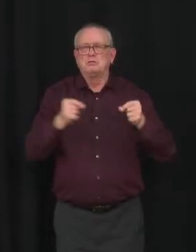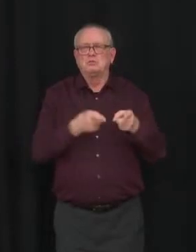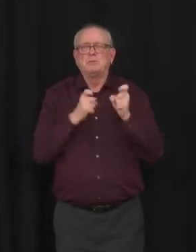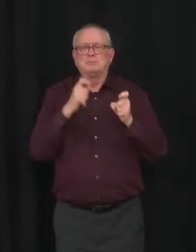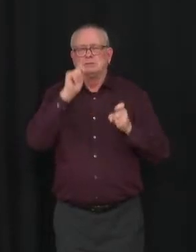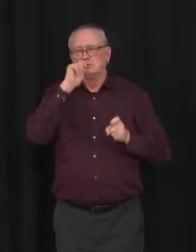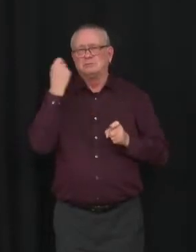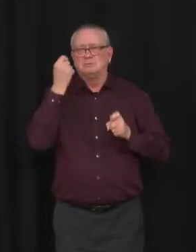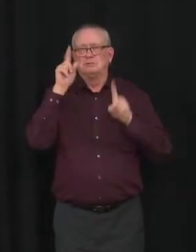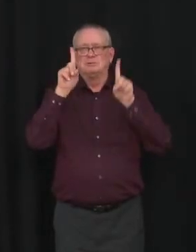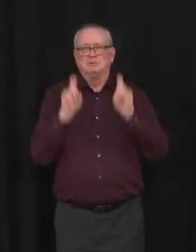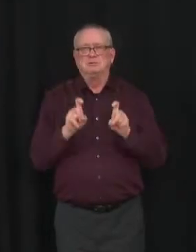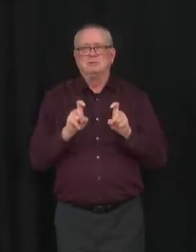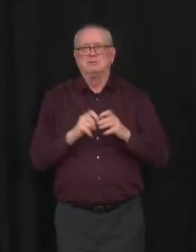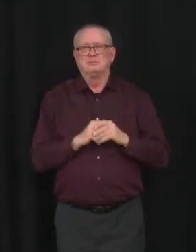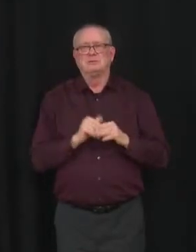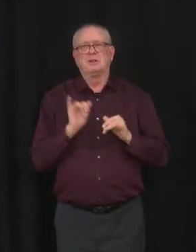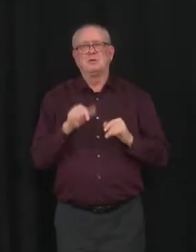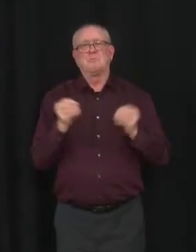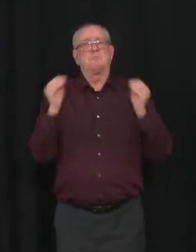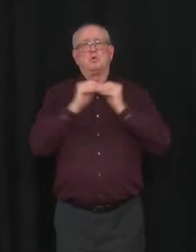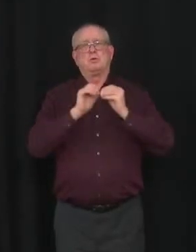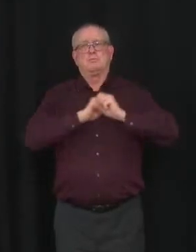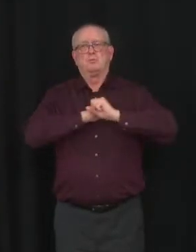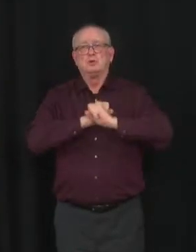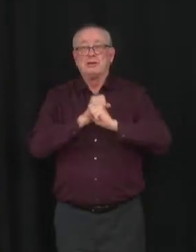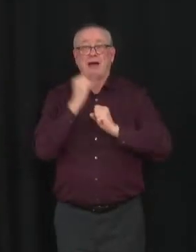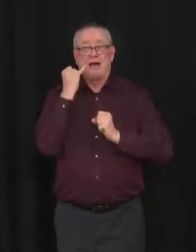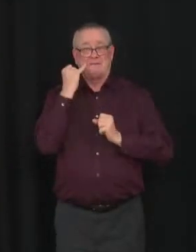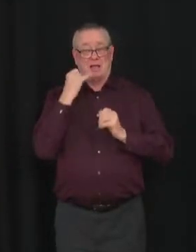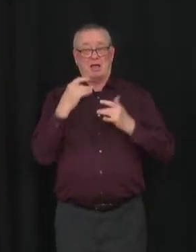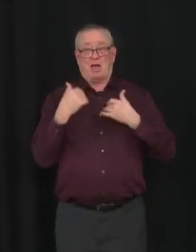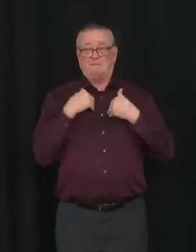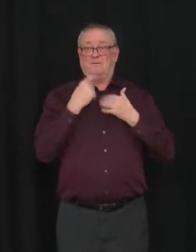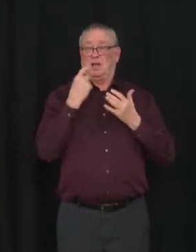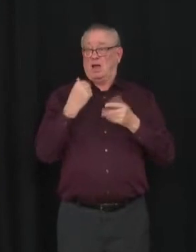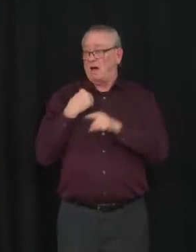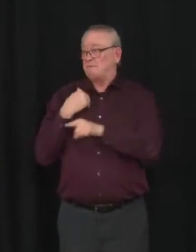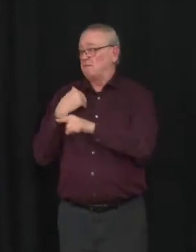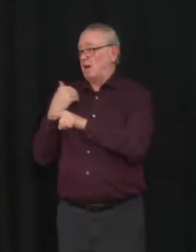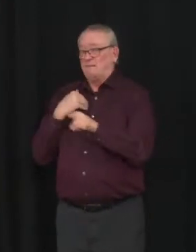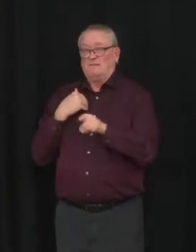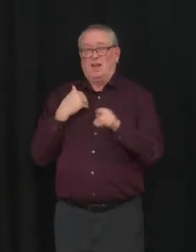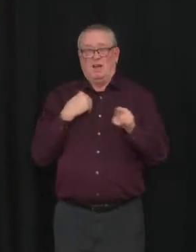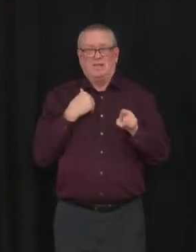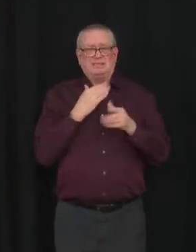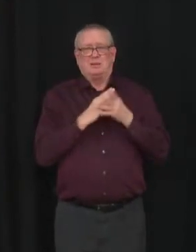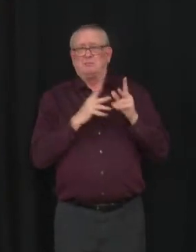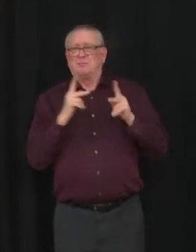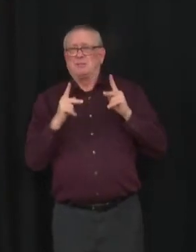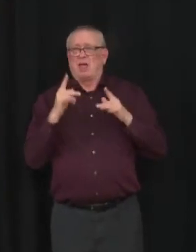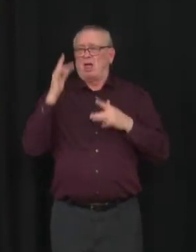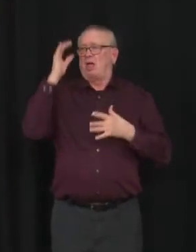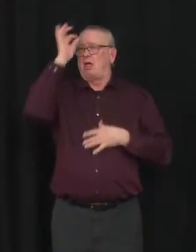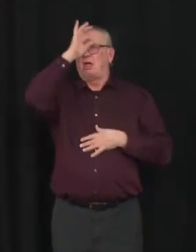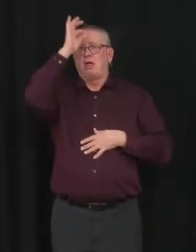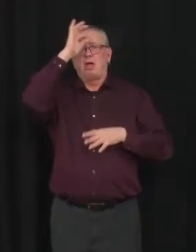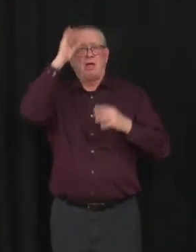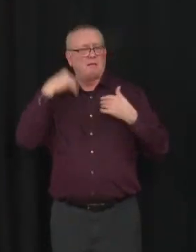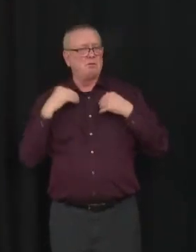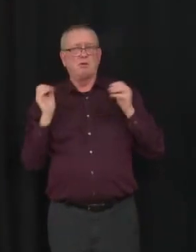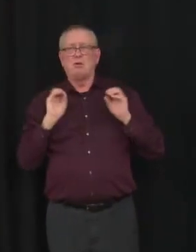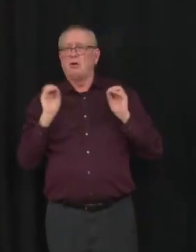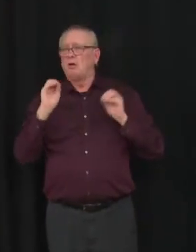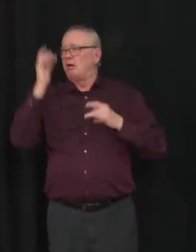help identify more COVID cases sooner, particularly among people who don't have symptoms, so they can isolate and reduce the risk